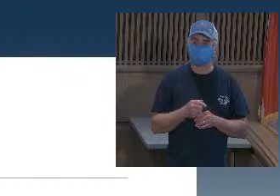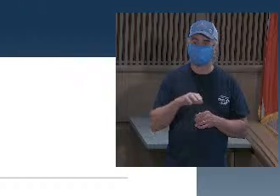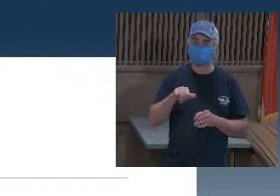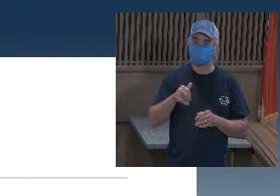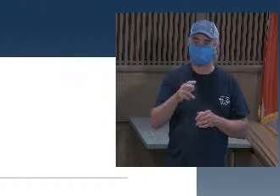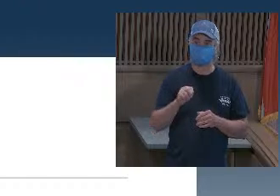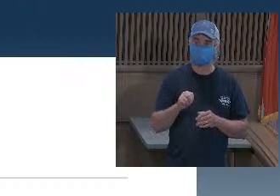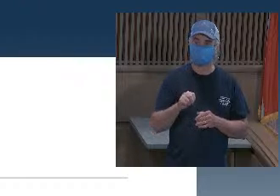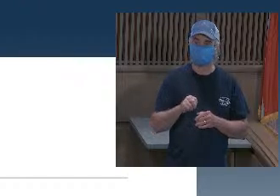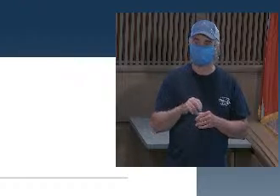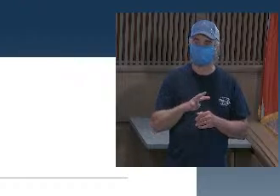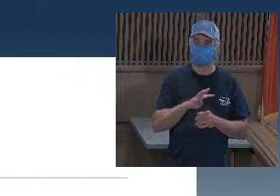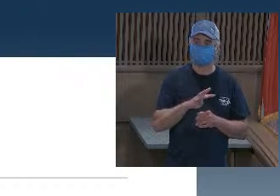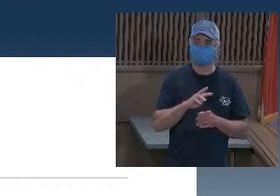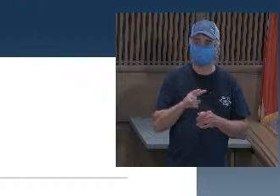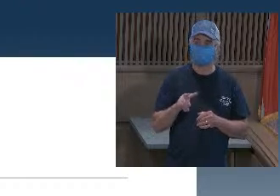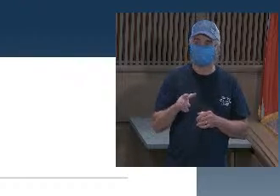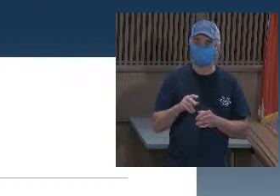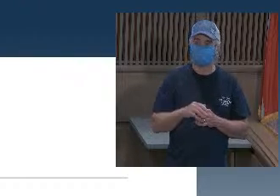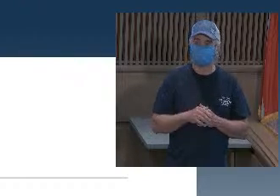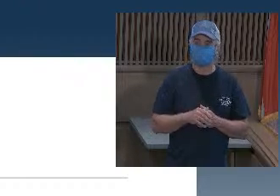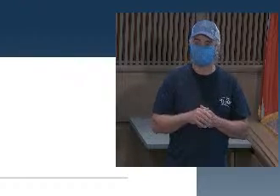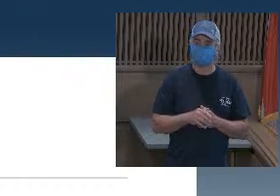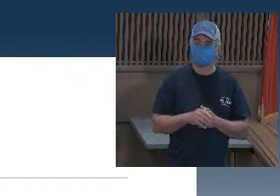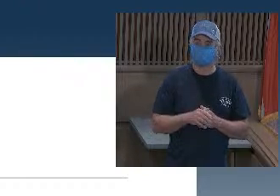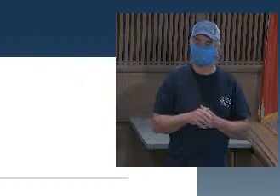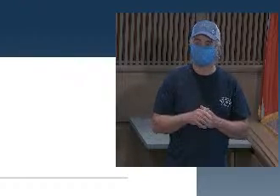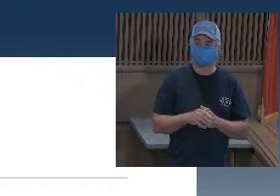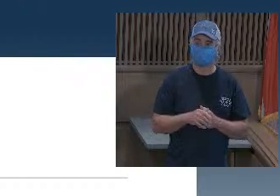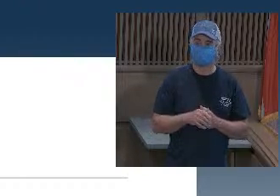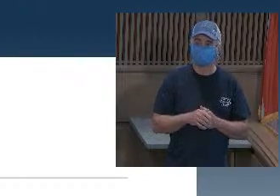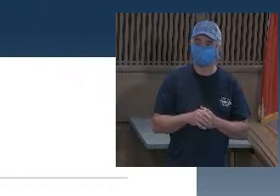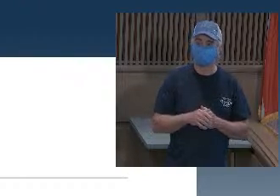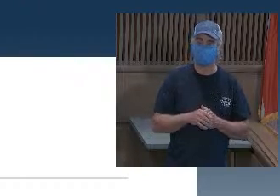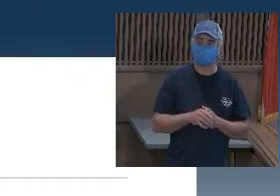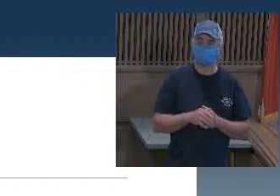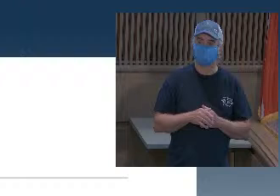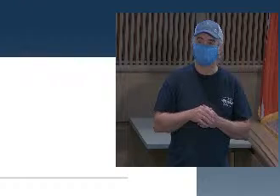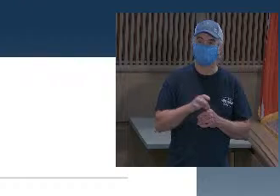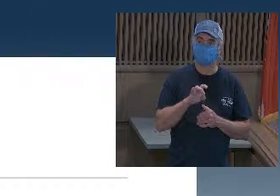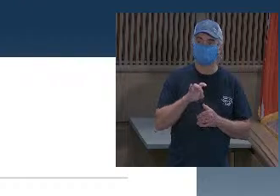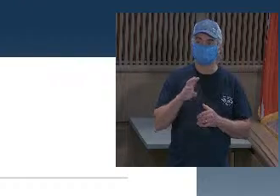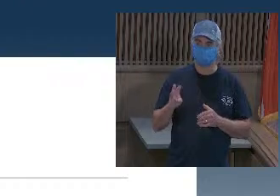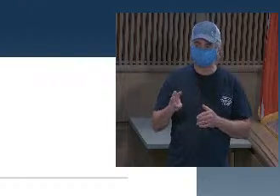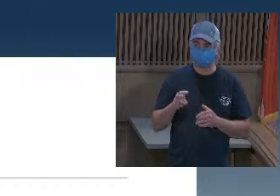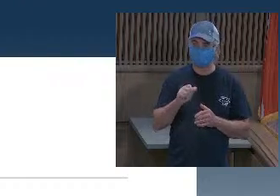So instead of going through all the numbers from last year, March, you know, we had 39, 86 in April,